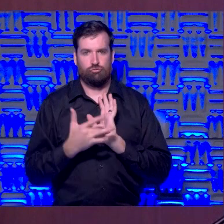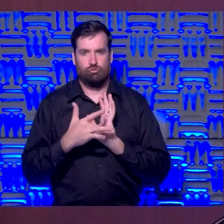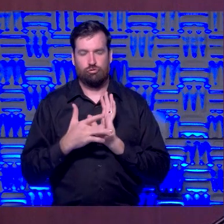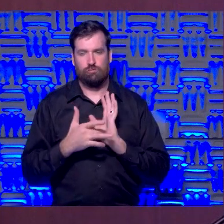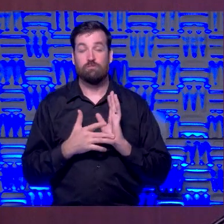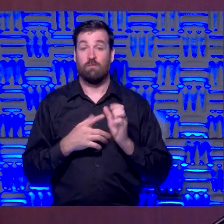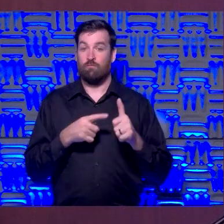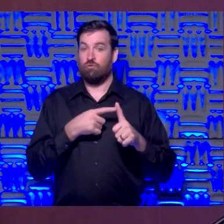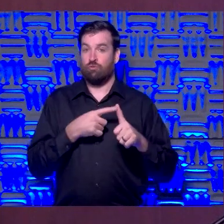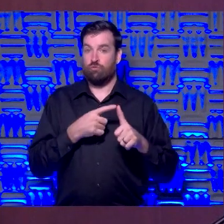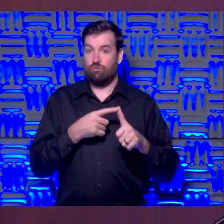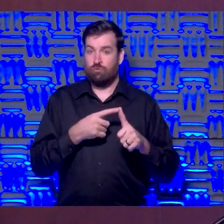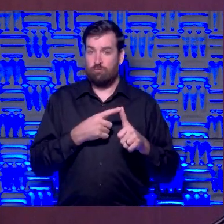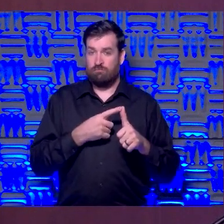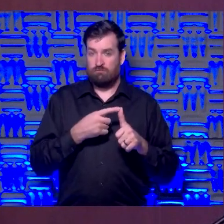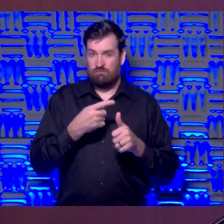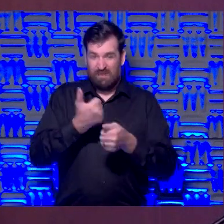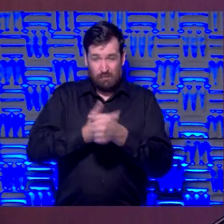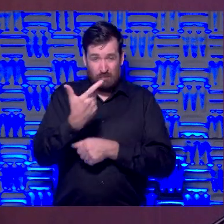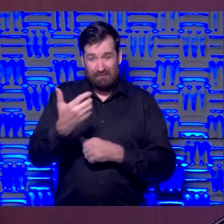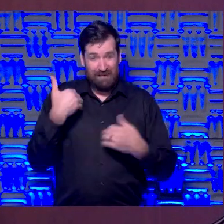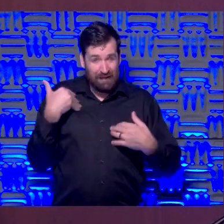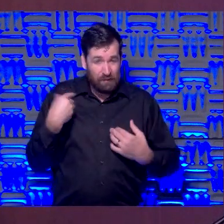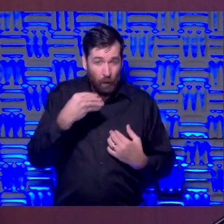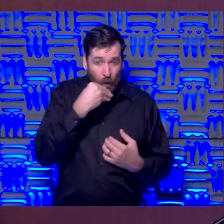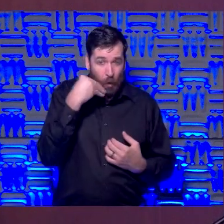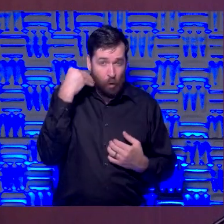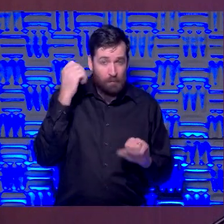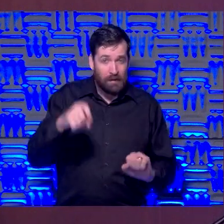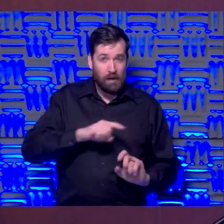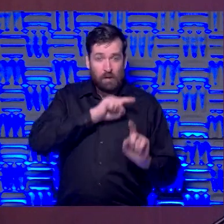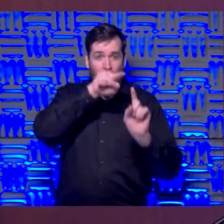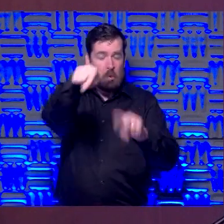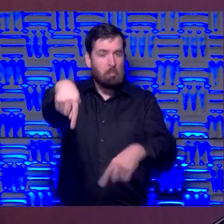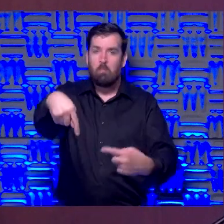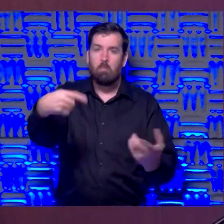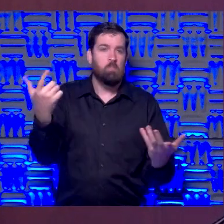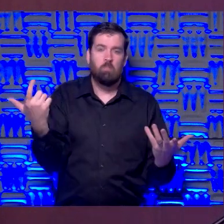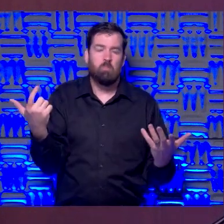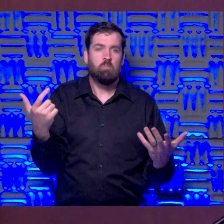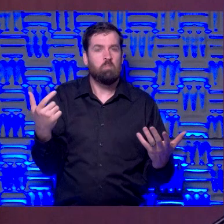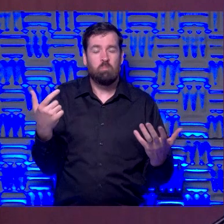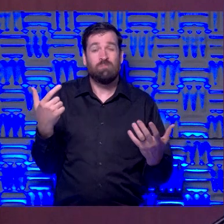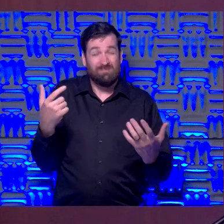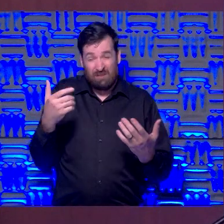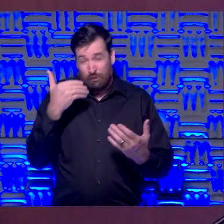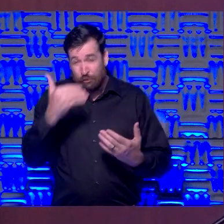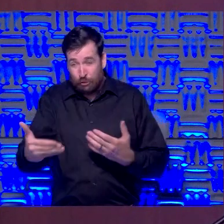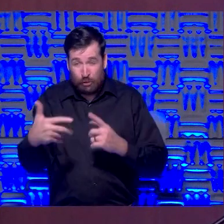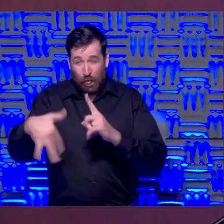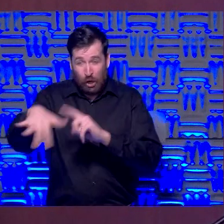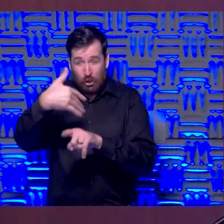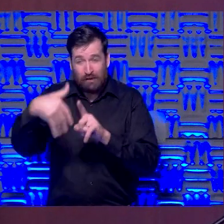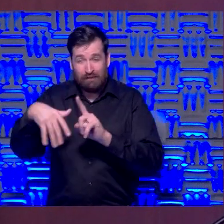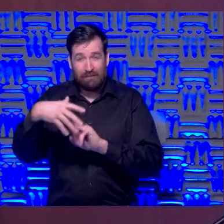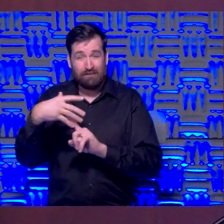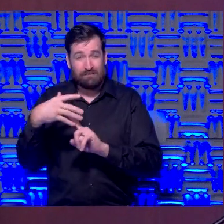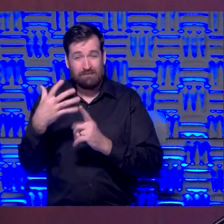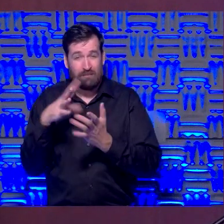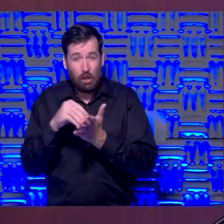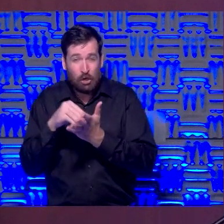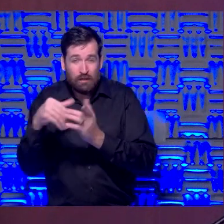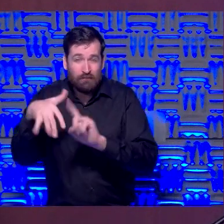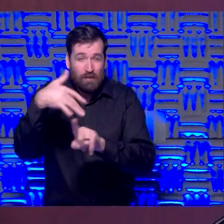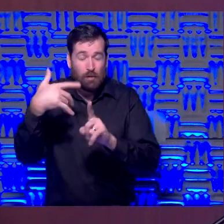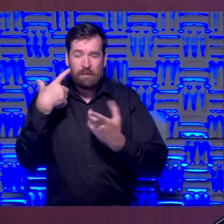first of all, not everybody even has a home to go to, let alone a good learning environment at home to go to. And so